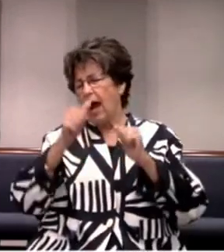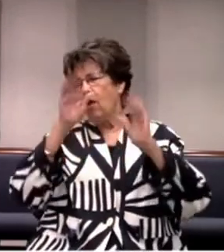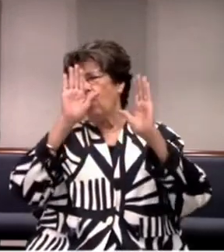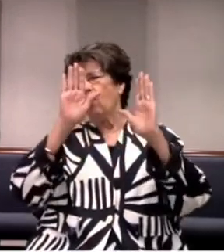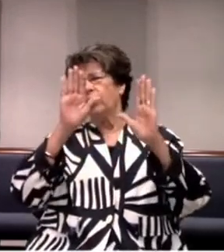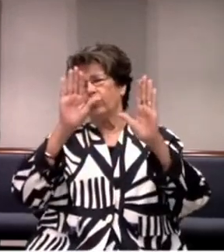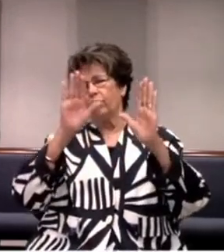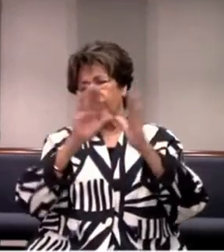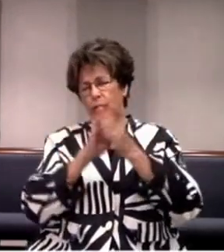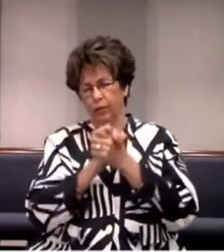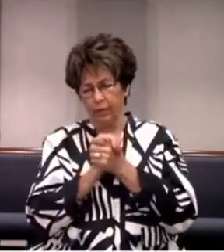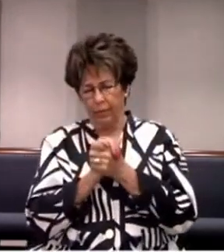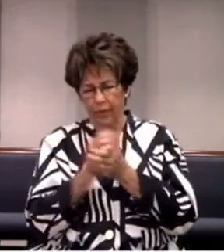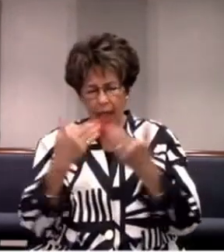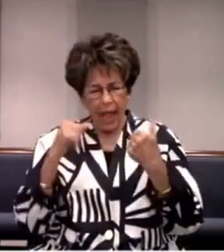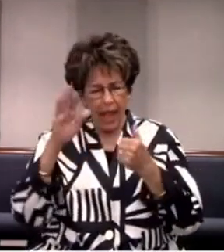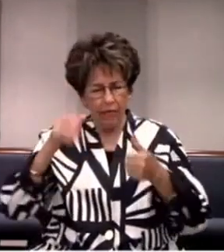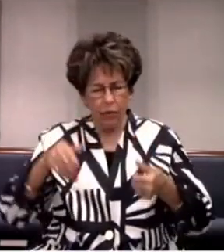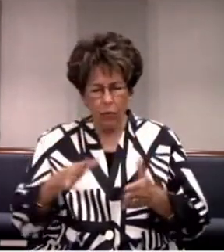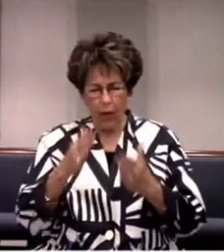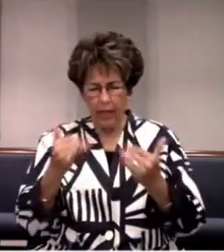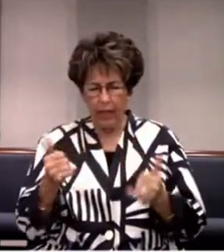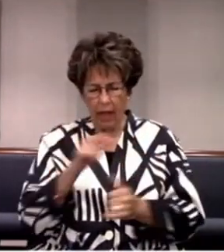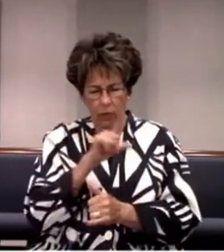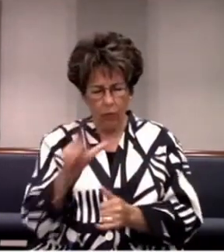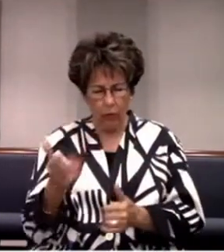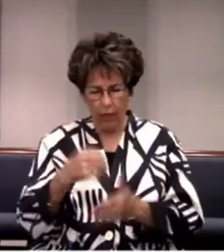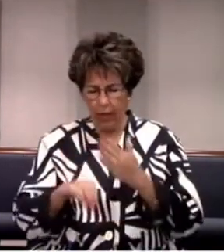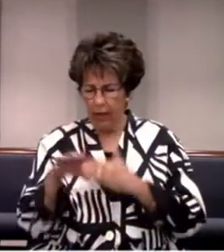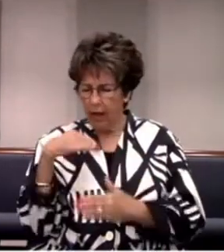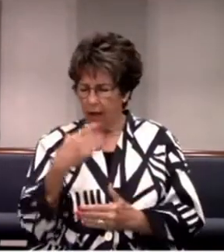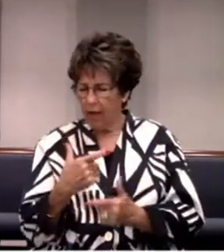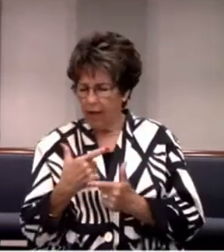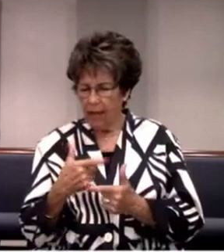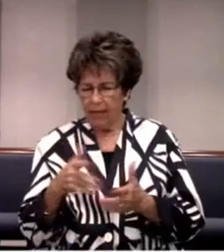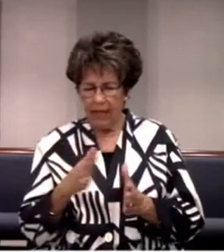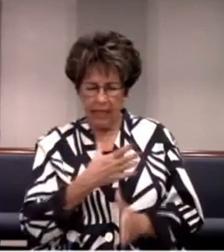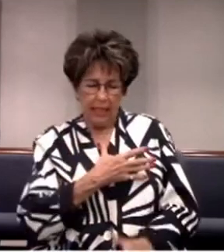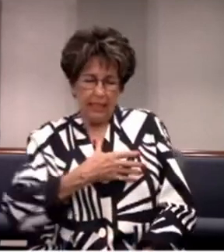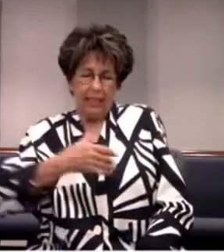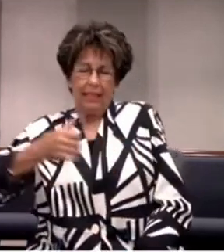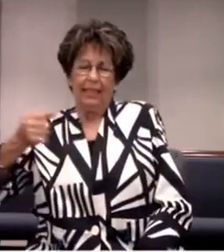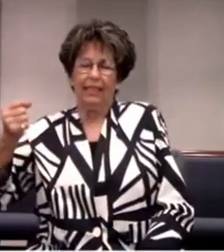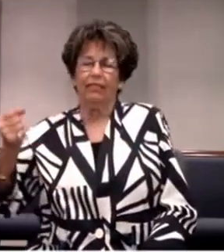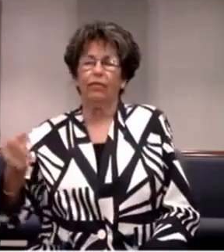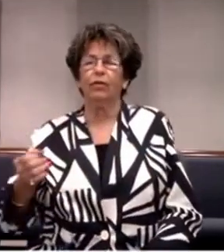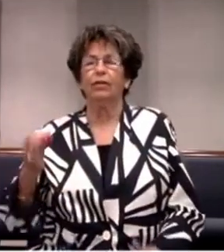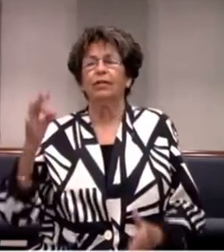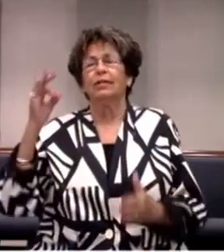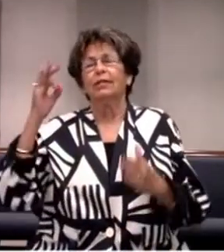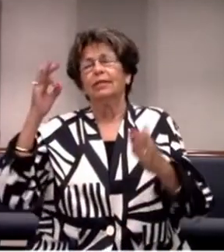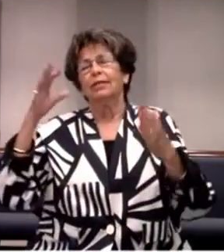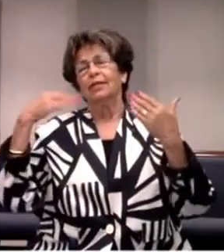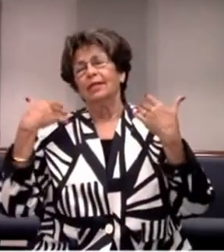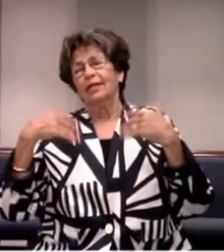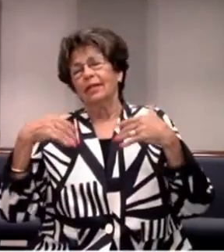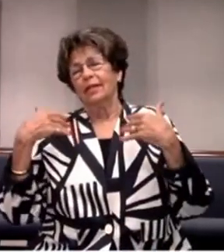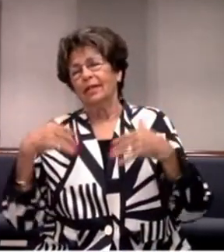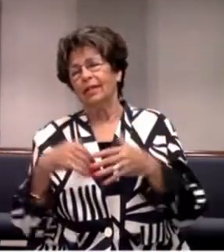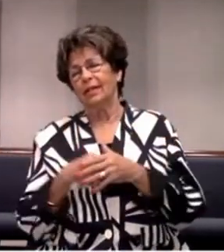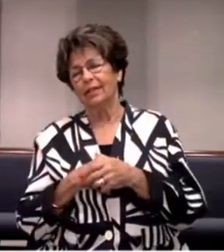for us. Have your way and will now, Lord, in our lives. May we leave here refreshed. For those of us that are